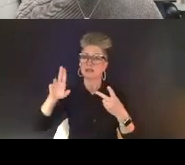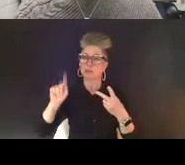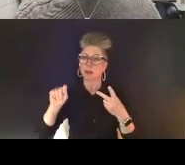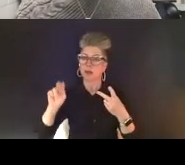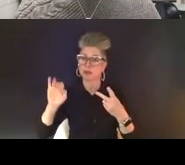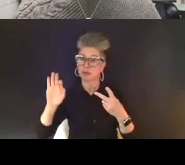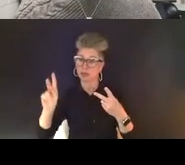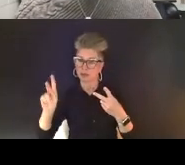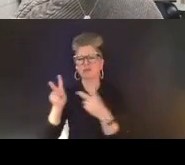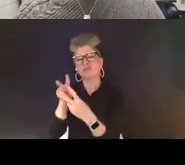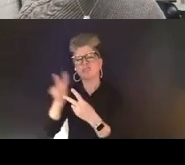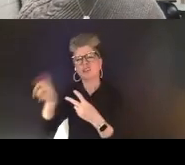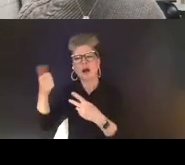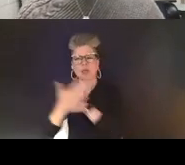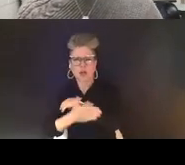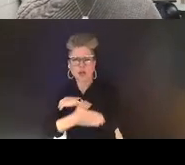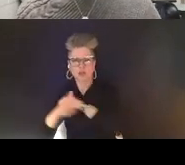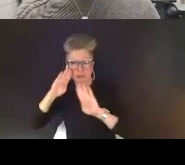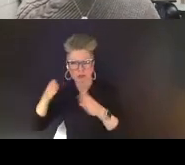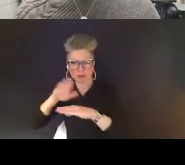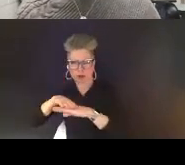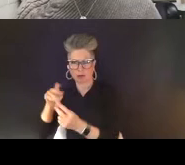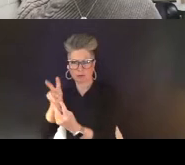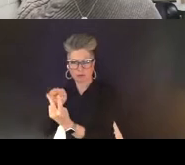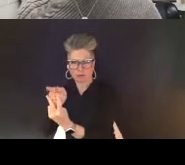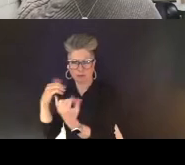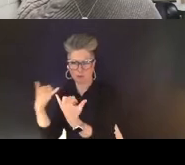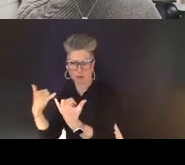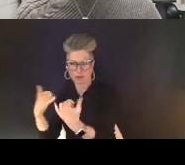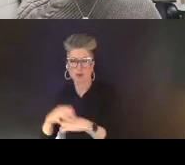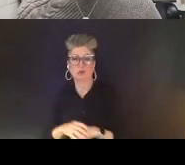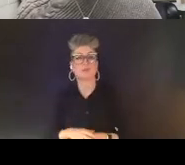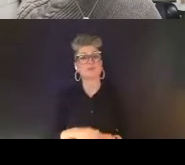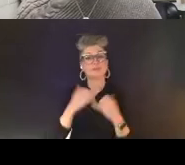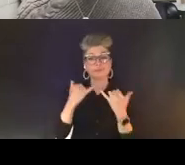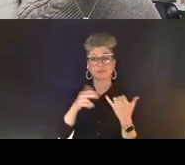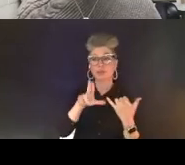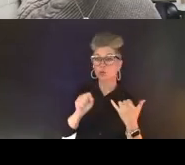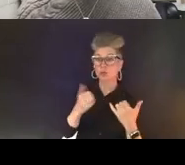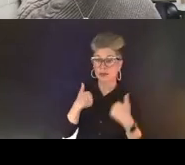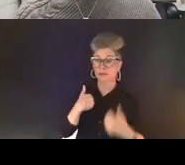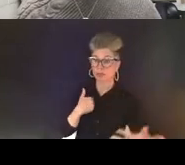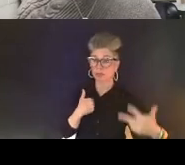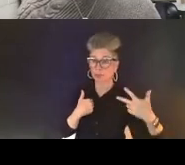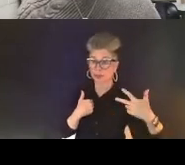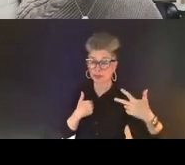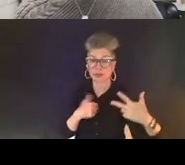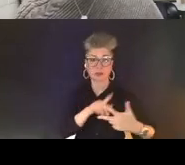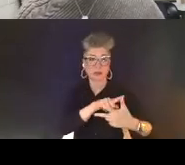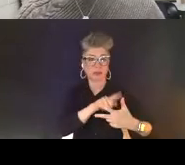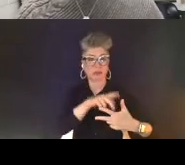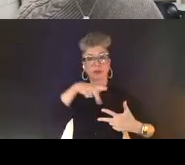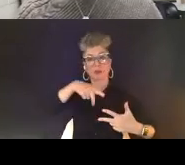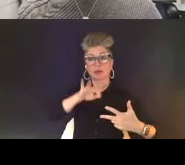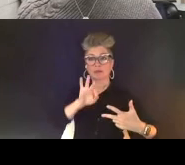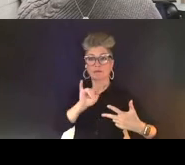countries. So we currently have these 3 in the United States, the most common. So we have the Pfizer,